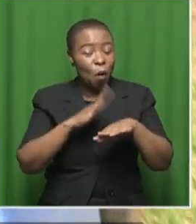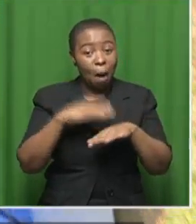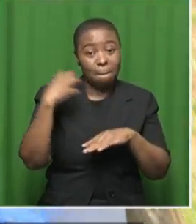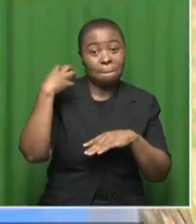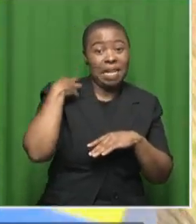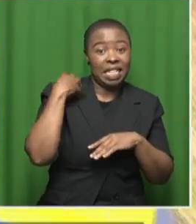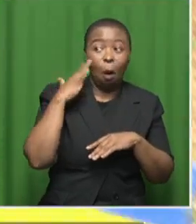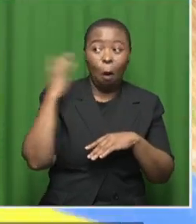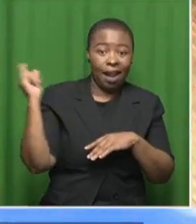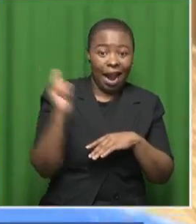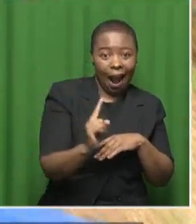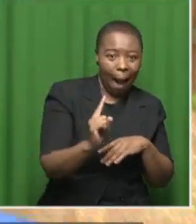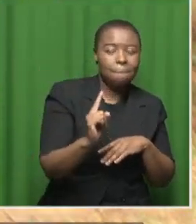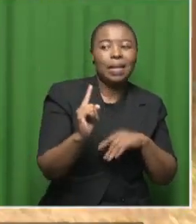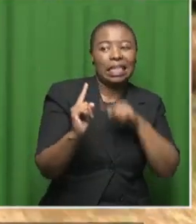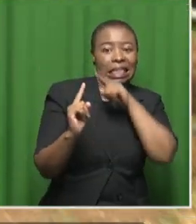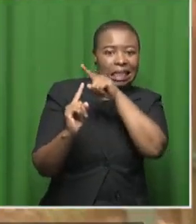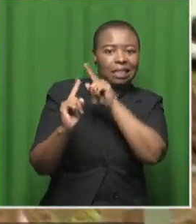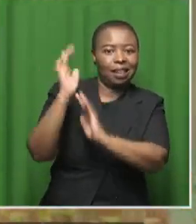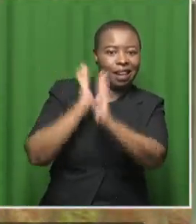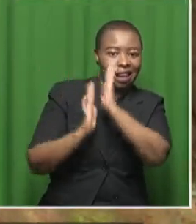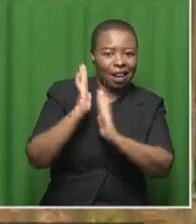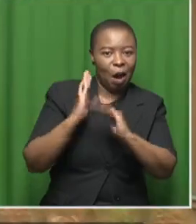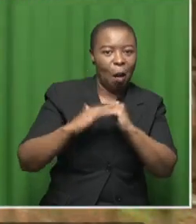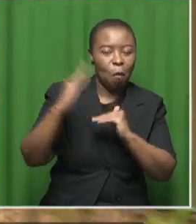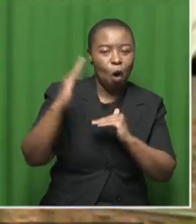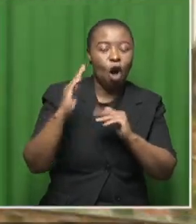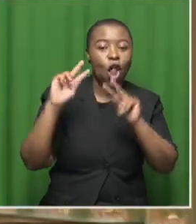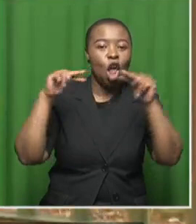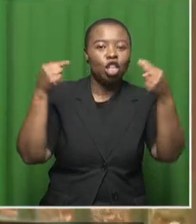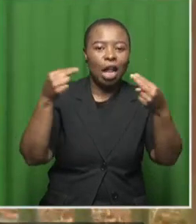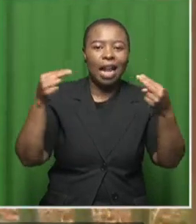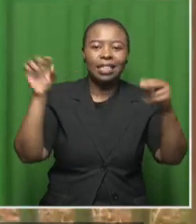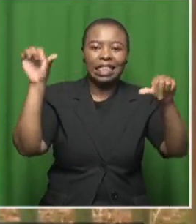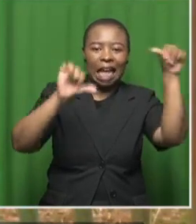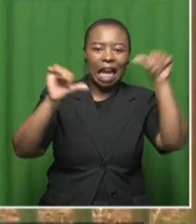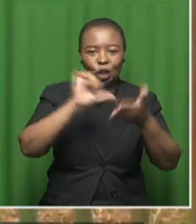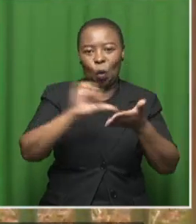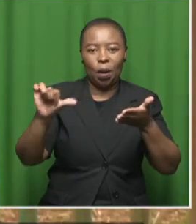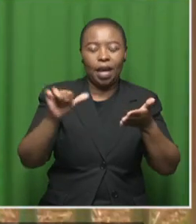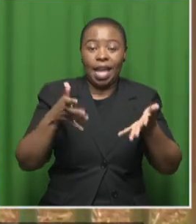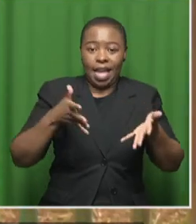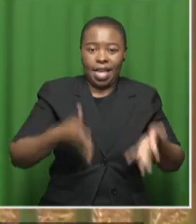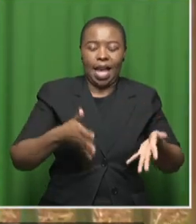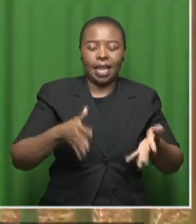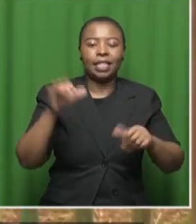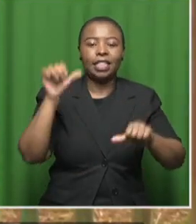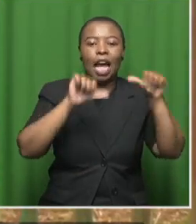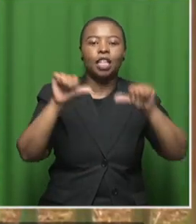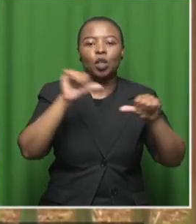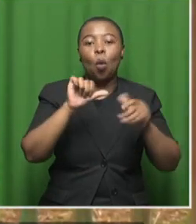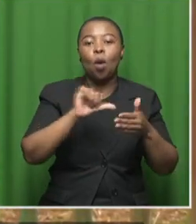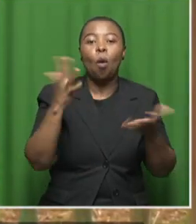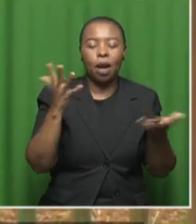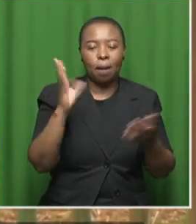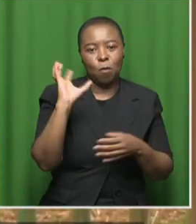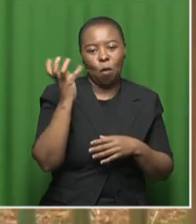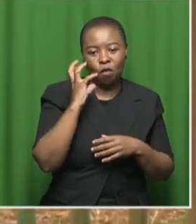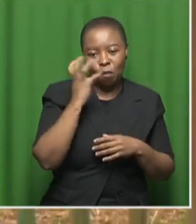when he comes, he will elaborate more on the National Science Week. That's what we have for you here at the National Science Week here in Bloemfontein.